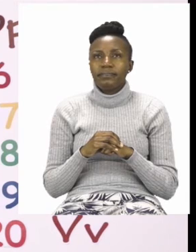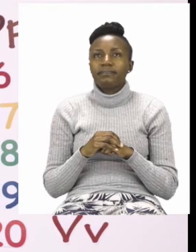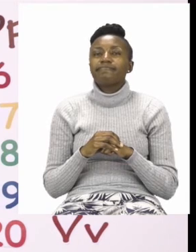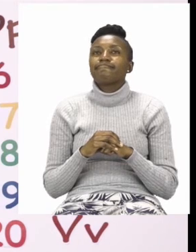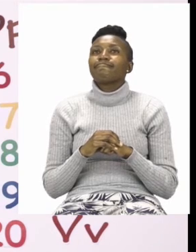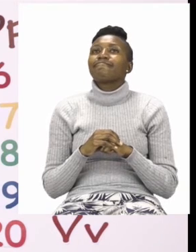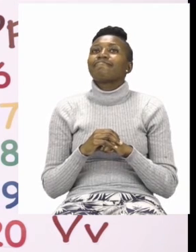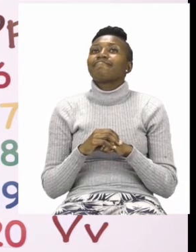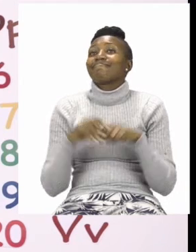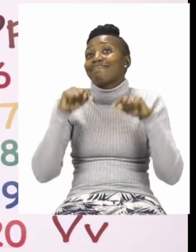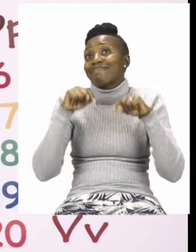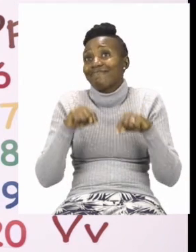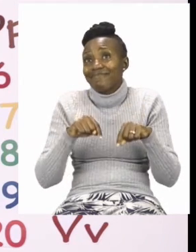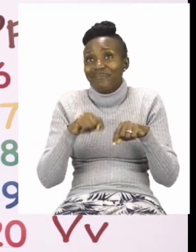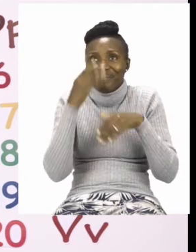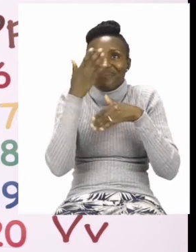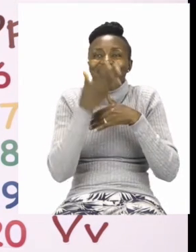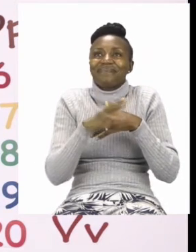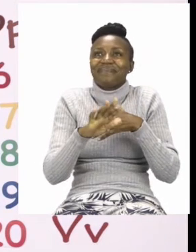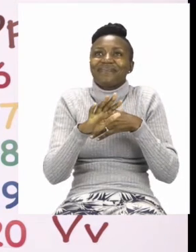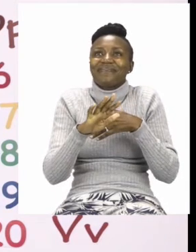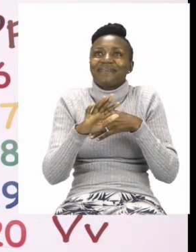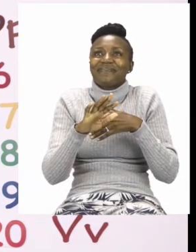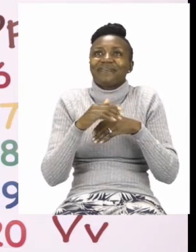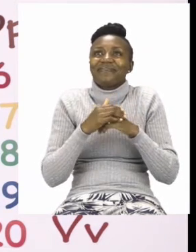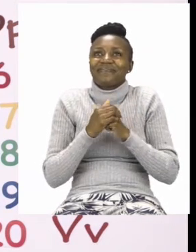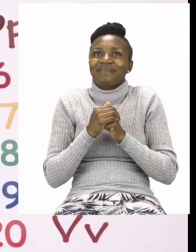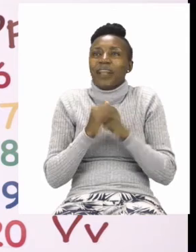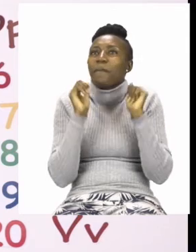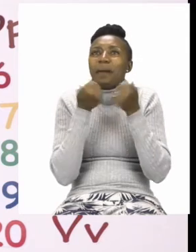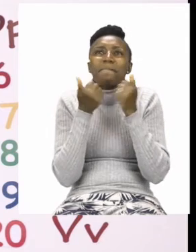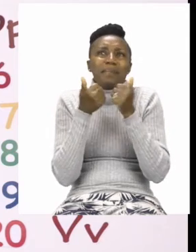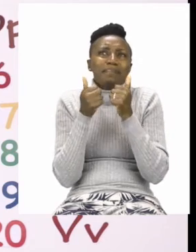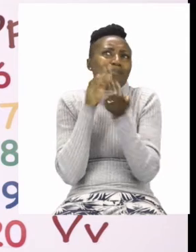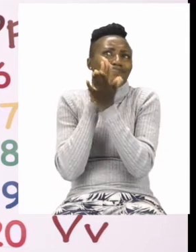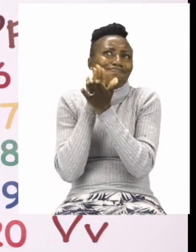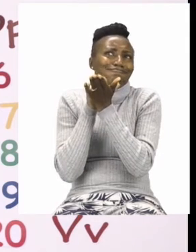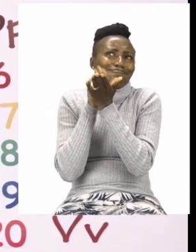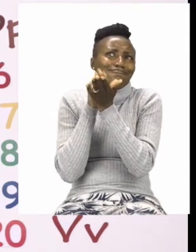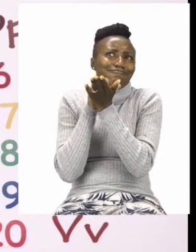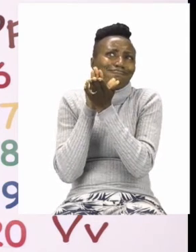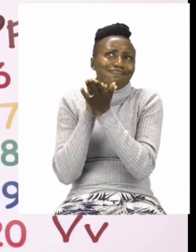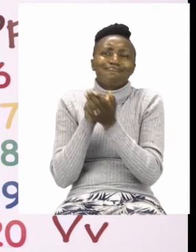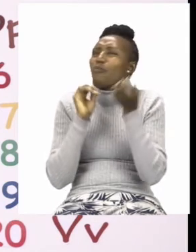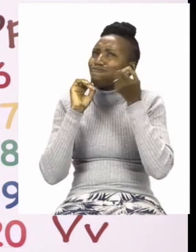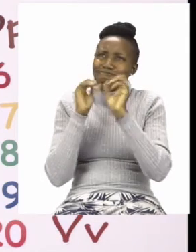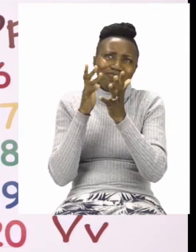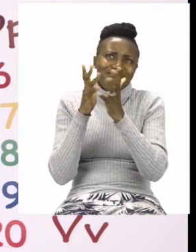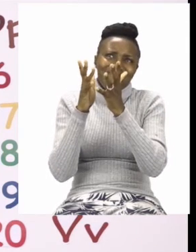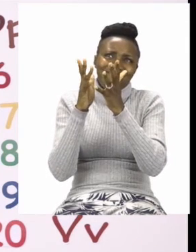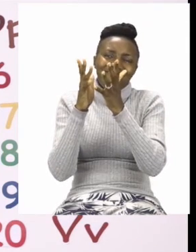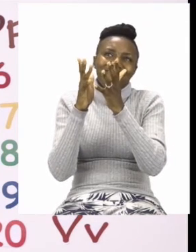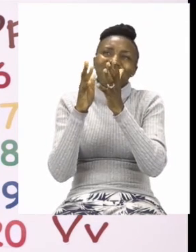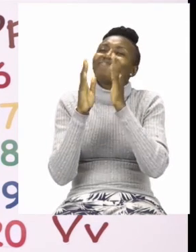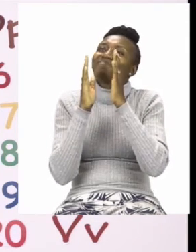now my pattern is complete. Well done if you managed to do it with me. So take